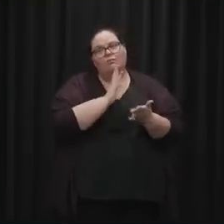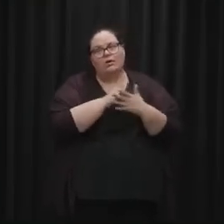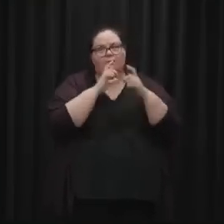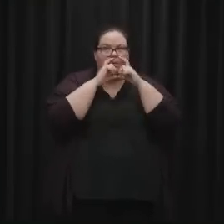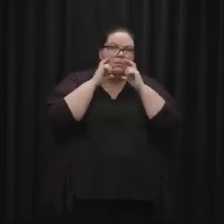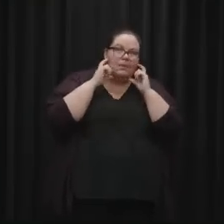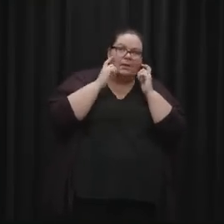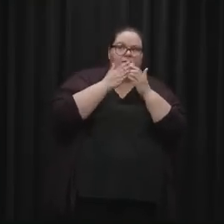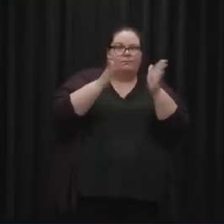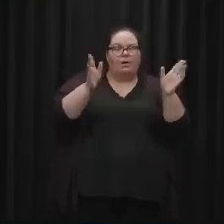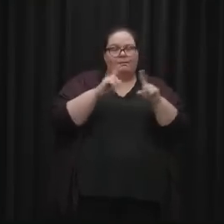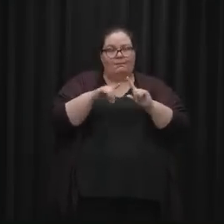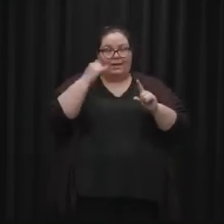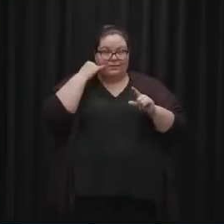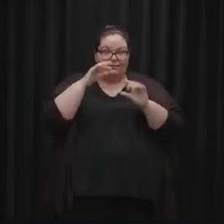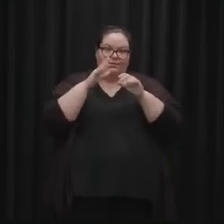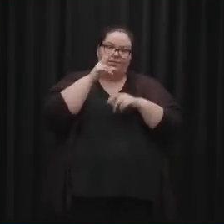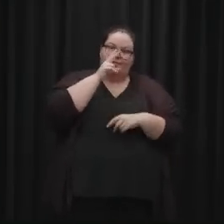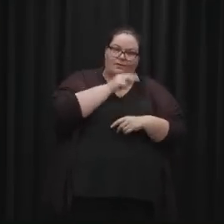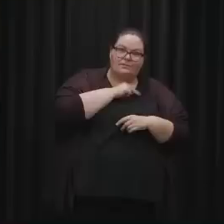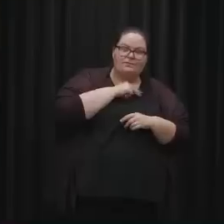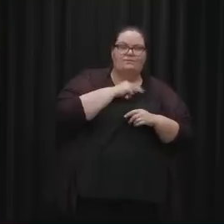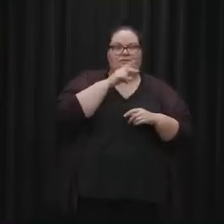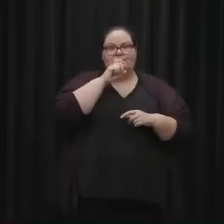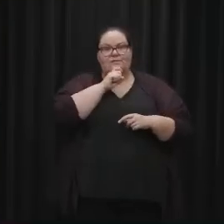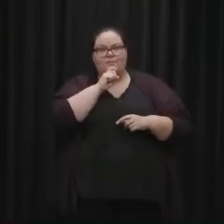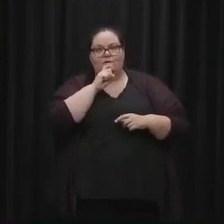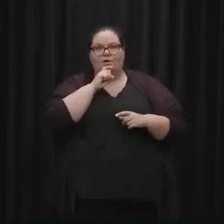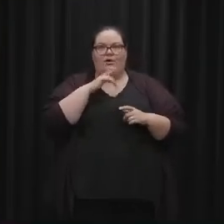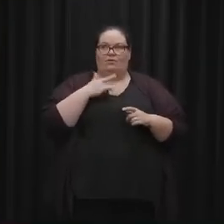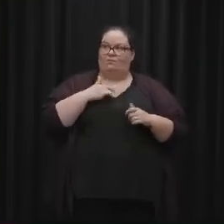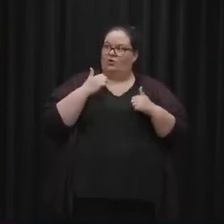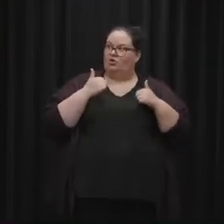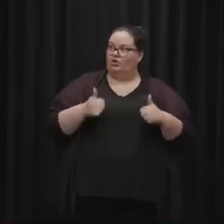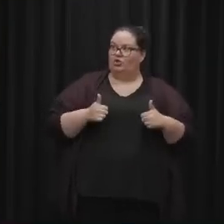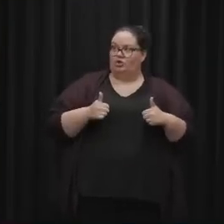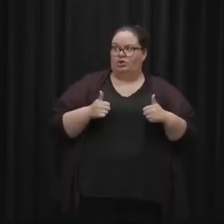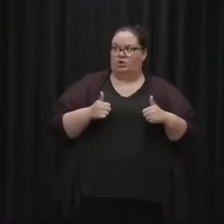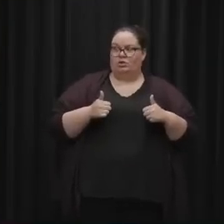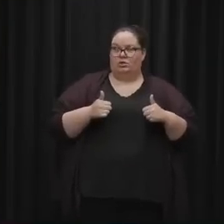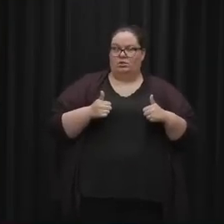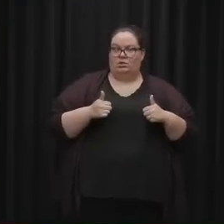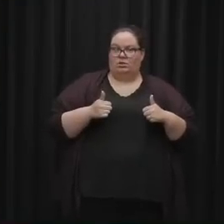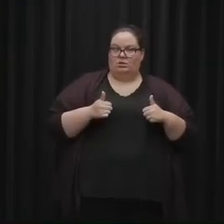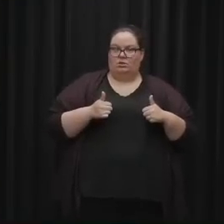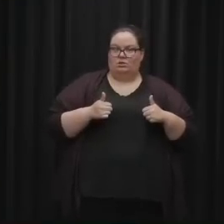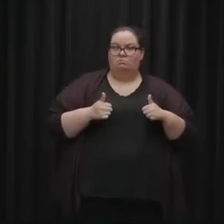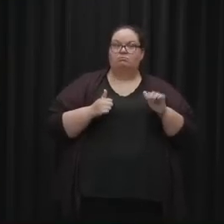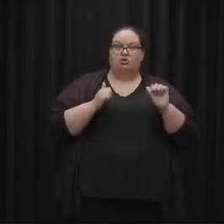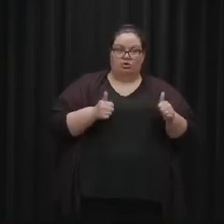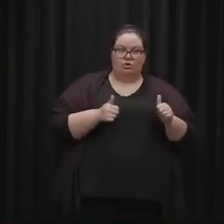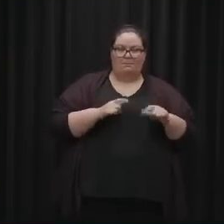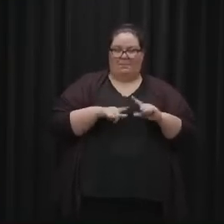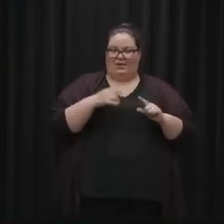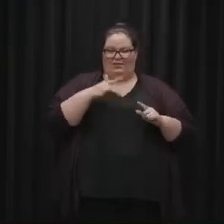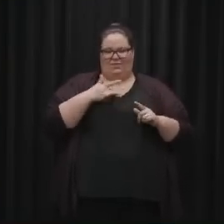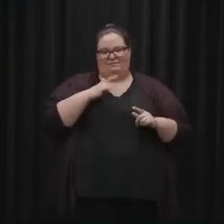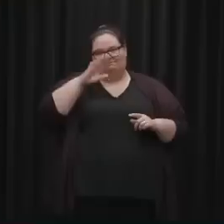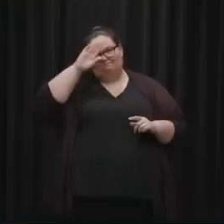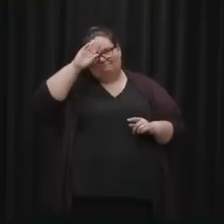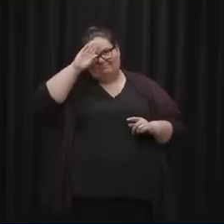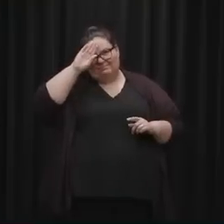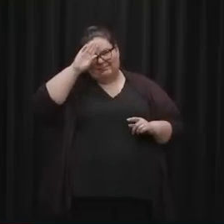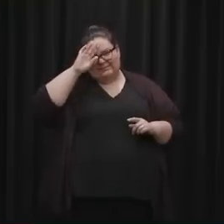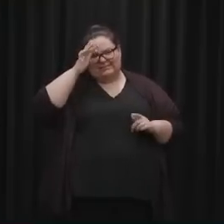public places, but if you are attending a Thanksgiving dinner and you are feeling well, I would prefer that everybody who's not feeling well stay at home. If